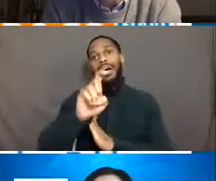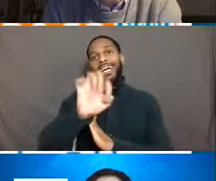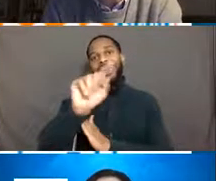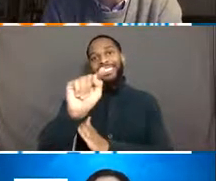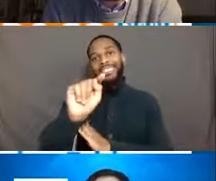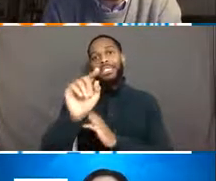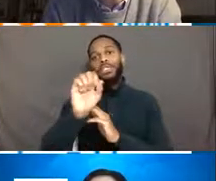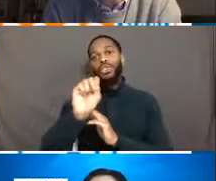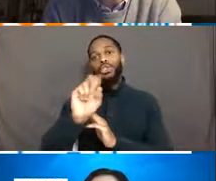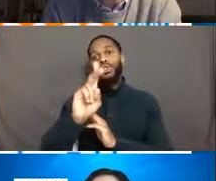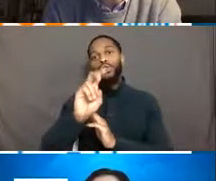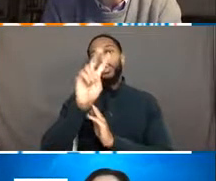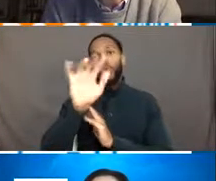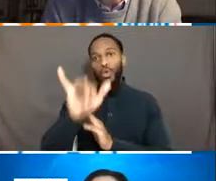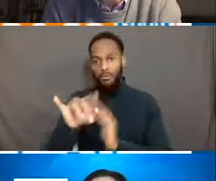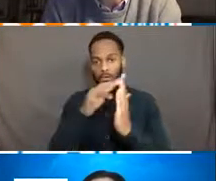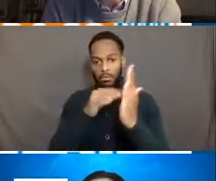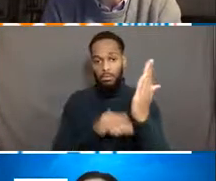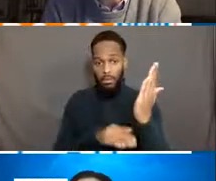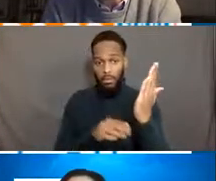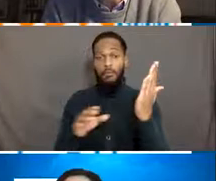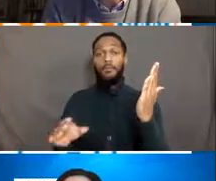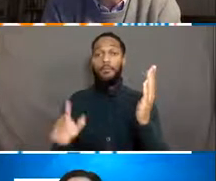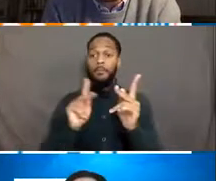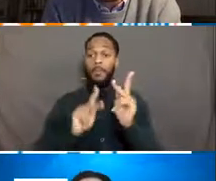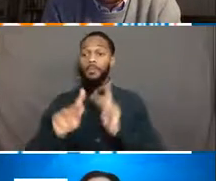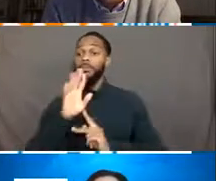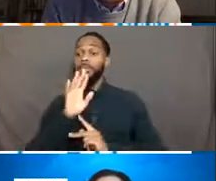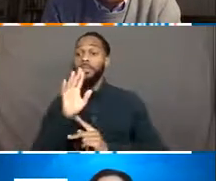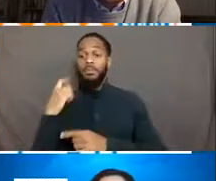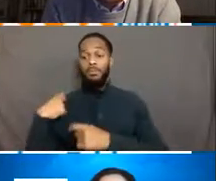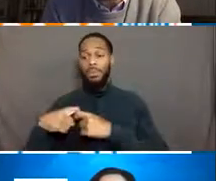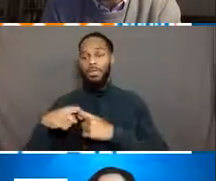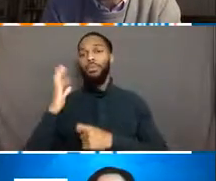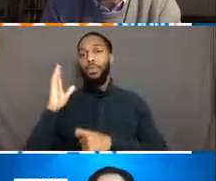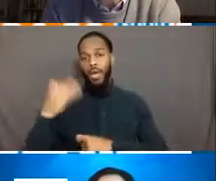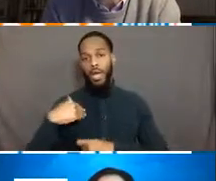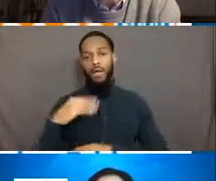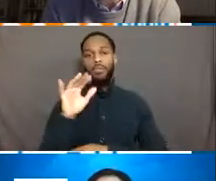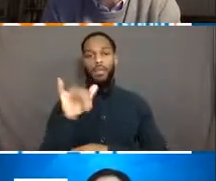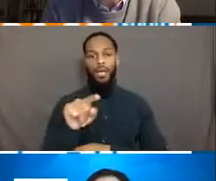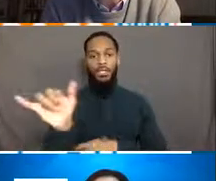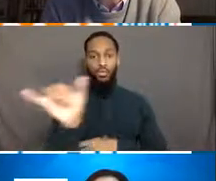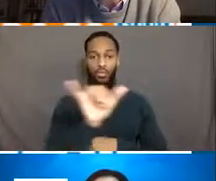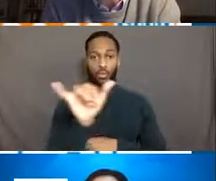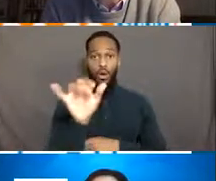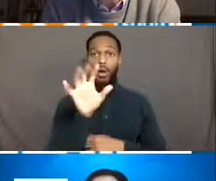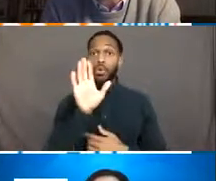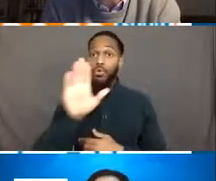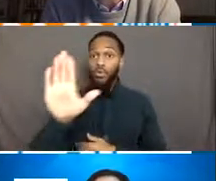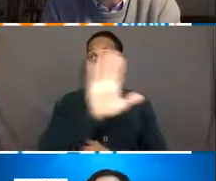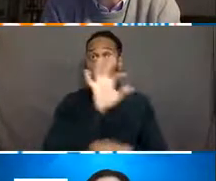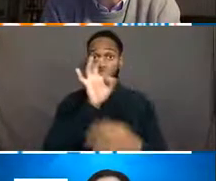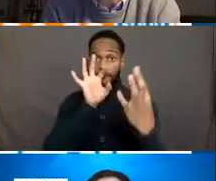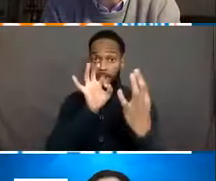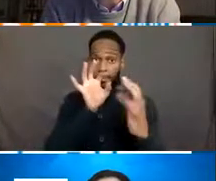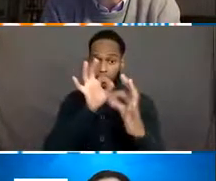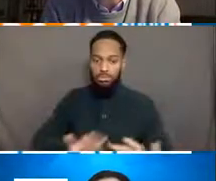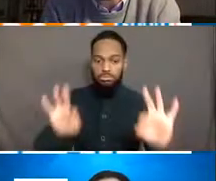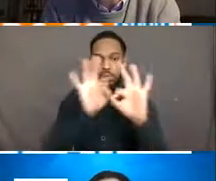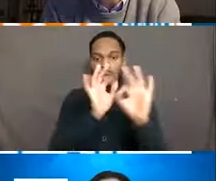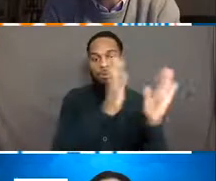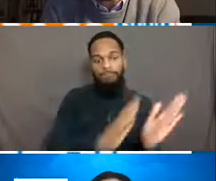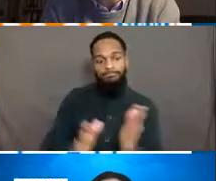For those that speak Spanish, there's a survey that will be provided in the Zoom chat. Your feedback really is important for us as we plan future